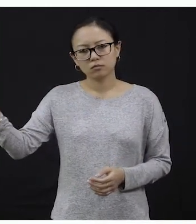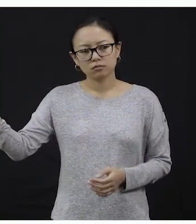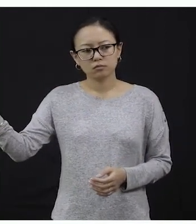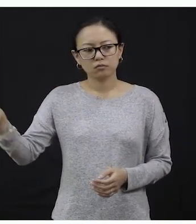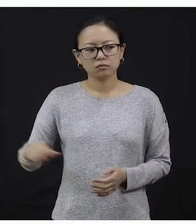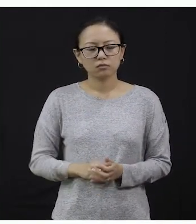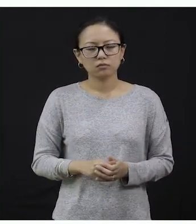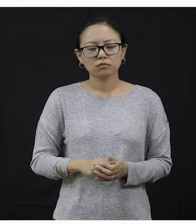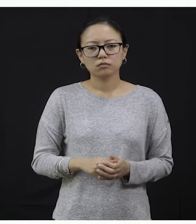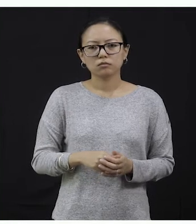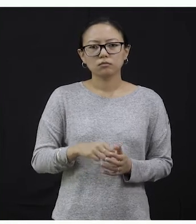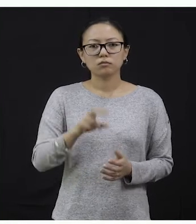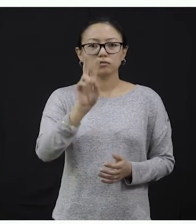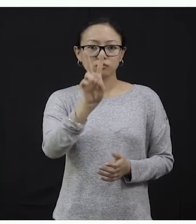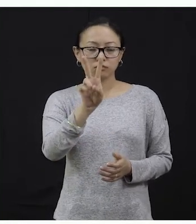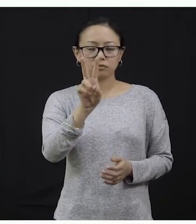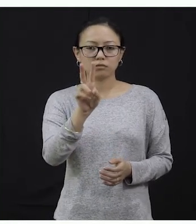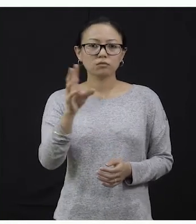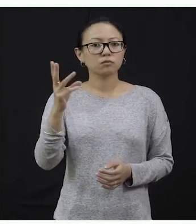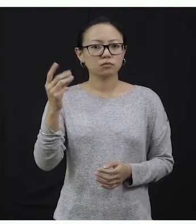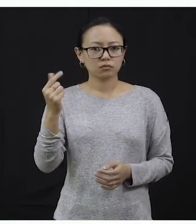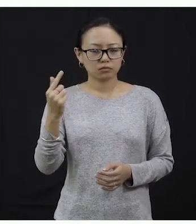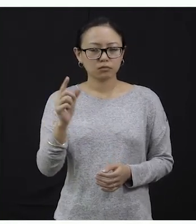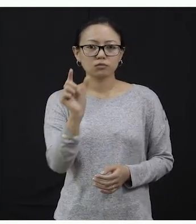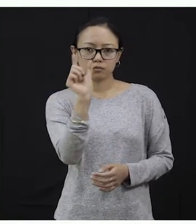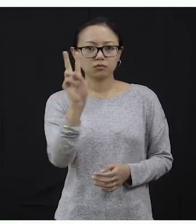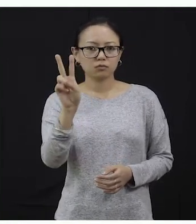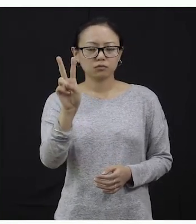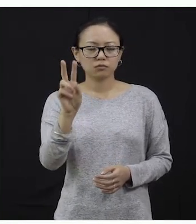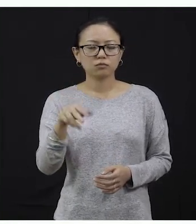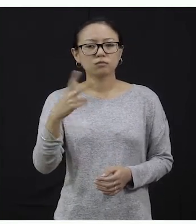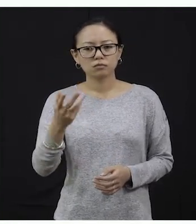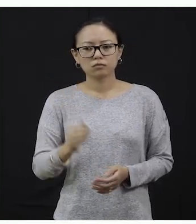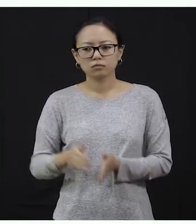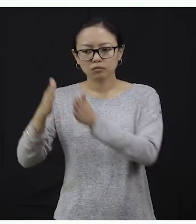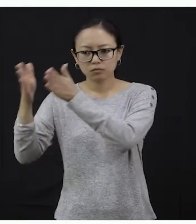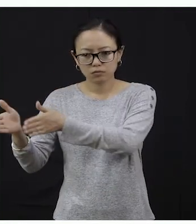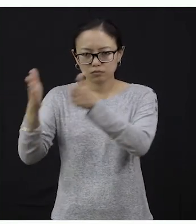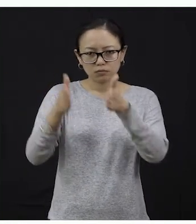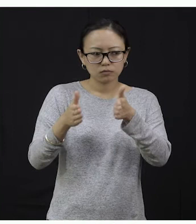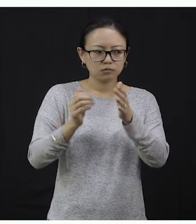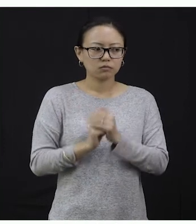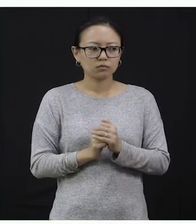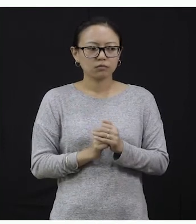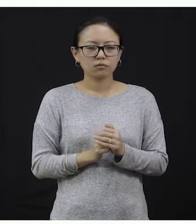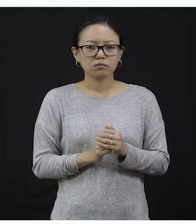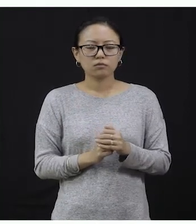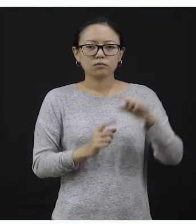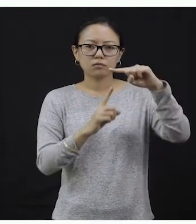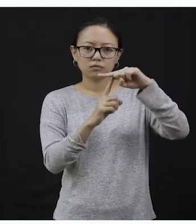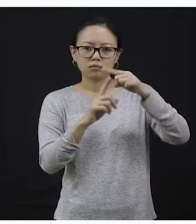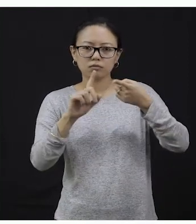to 99 is a 2-digit number, and all the 2-digit number are placed in tens